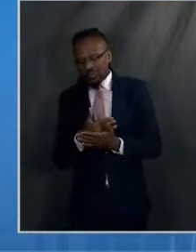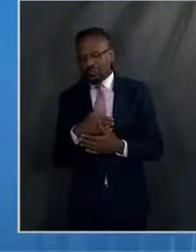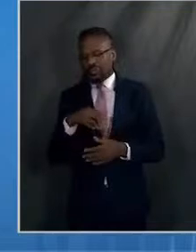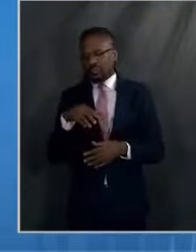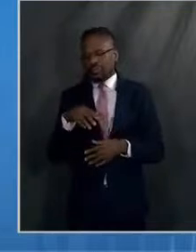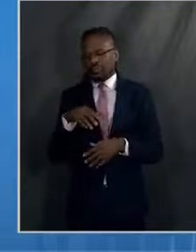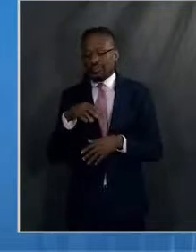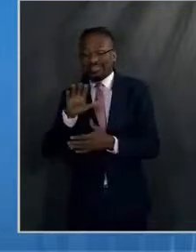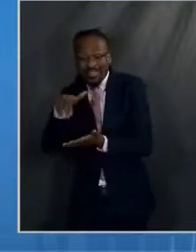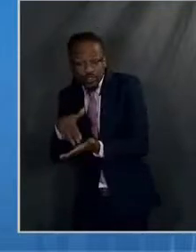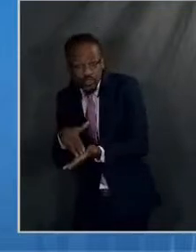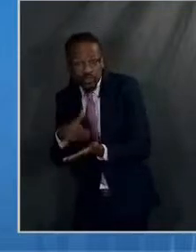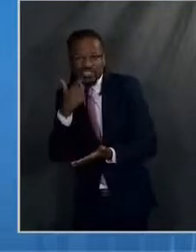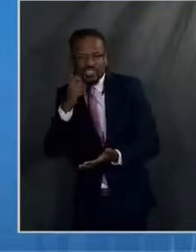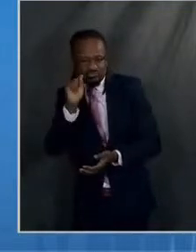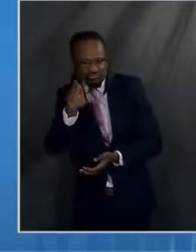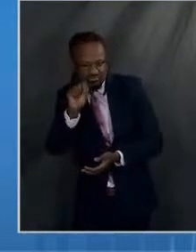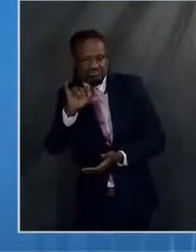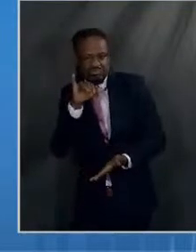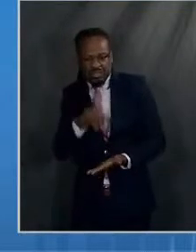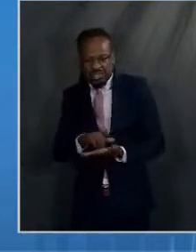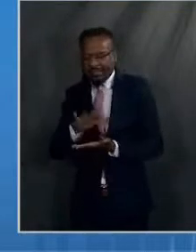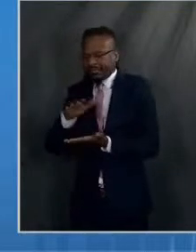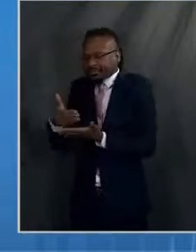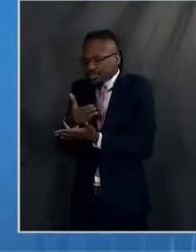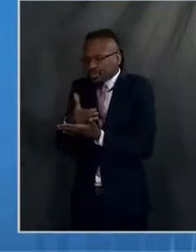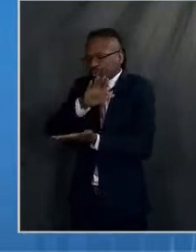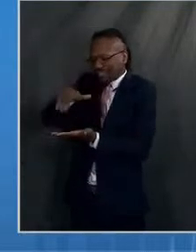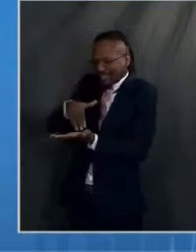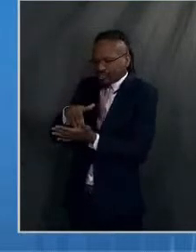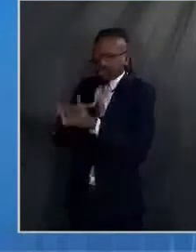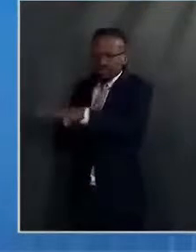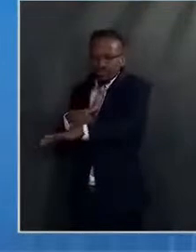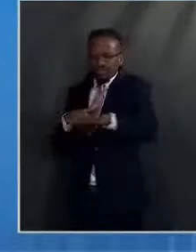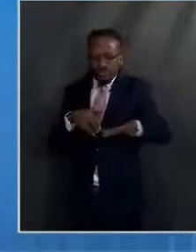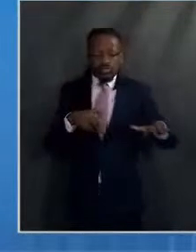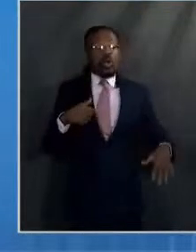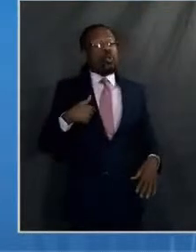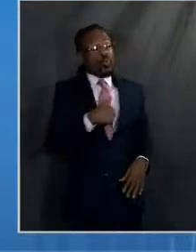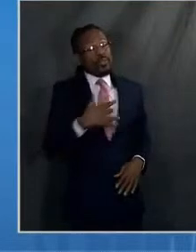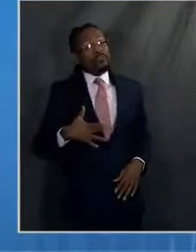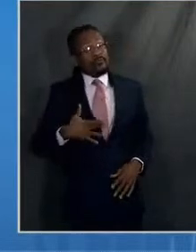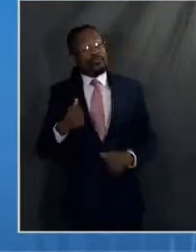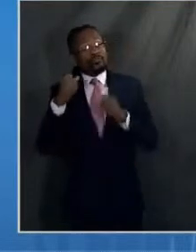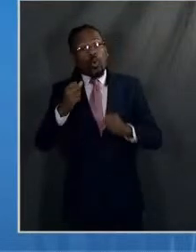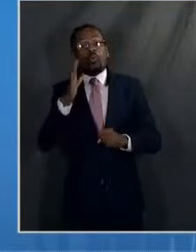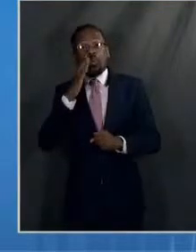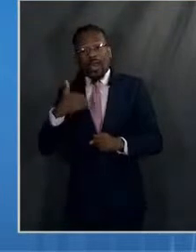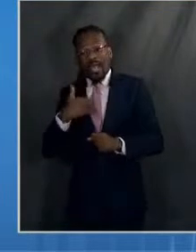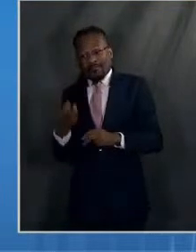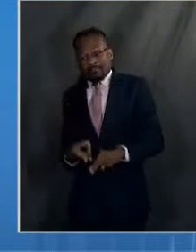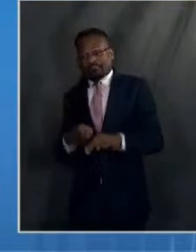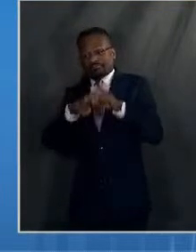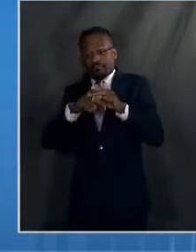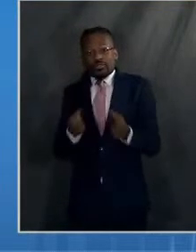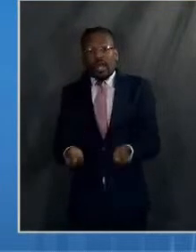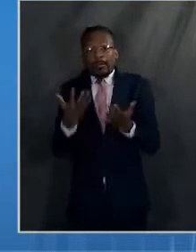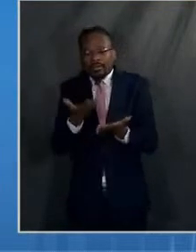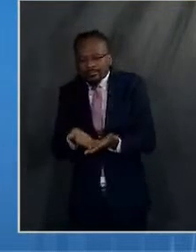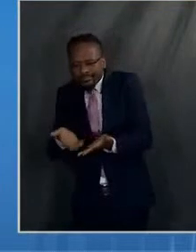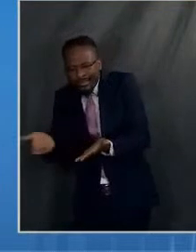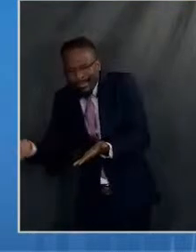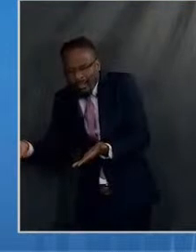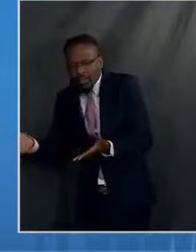vaccination centers. So we are confident that there is going to be an increase in supply. And at the same time, we have the systems in